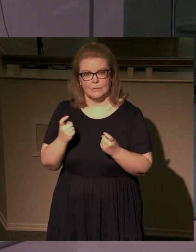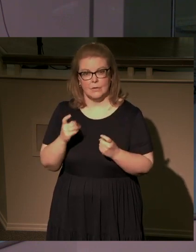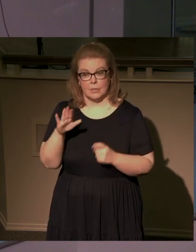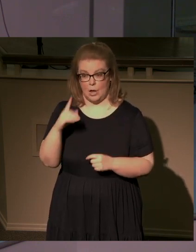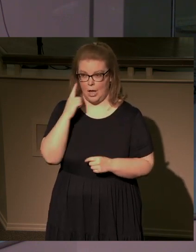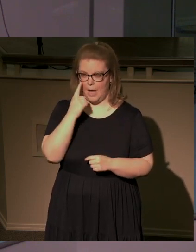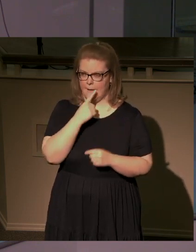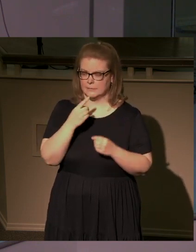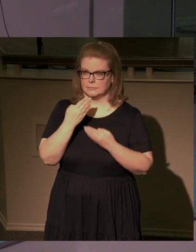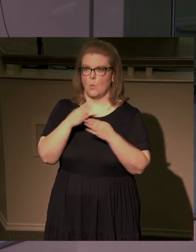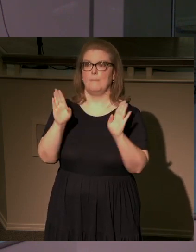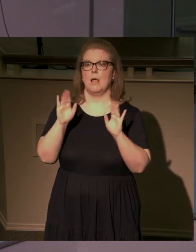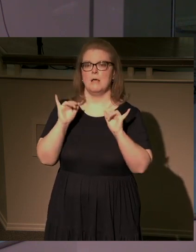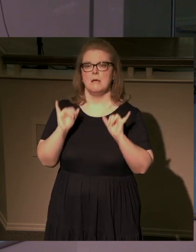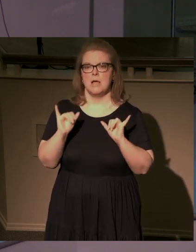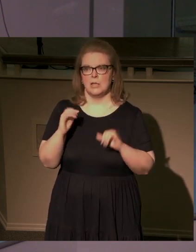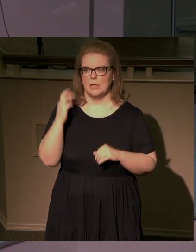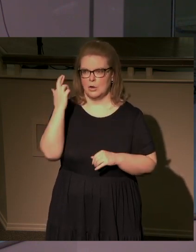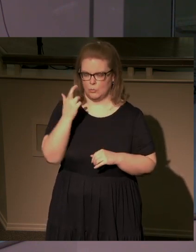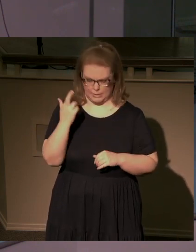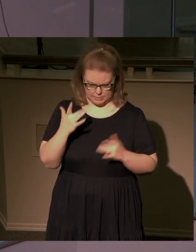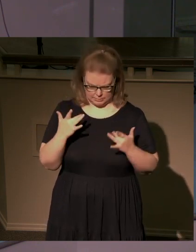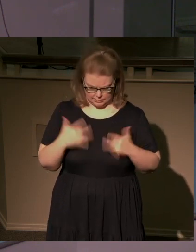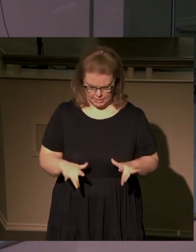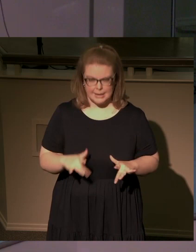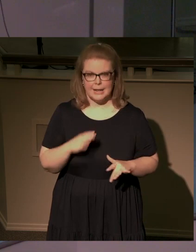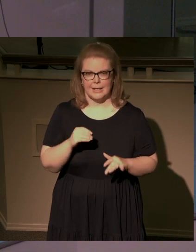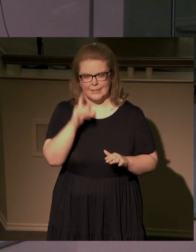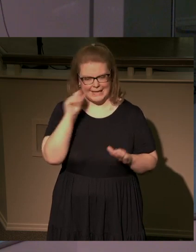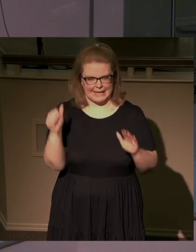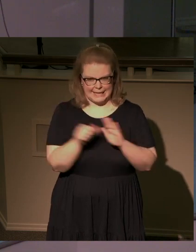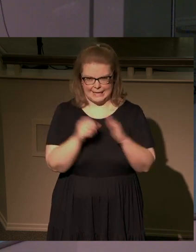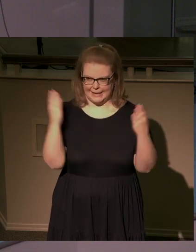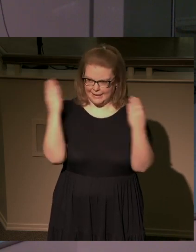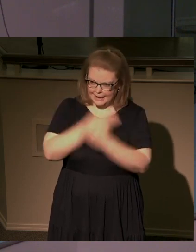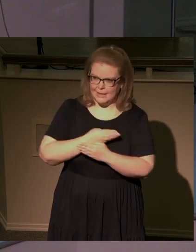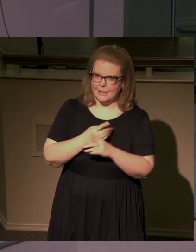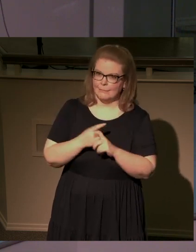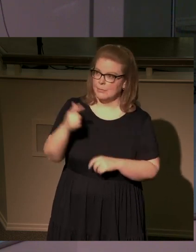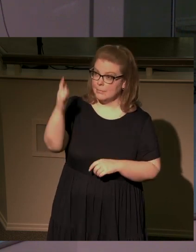they realized they were naked, and they hid from God.